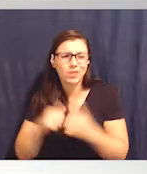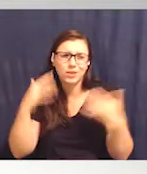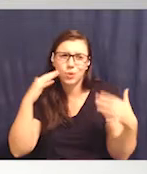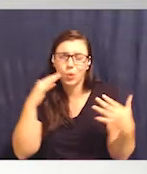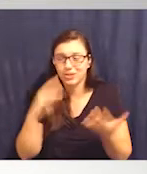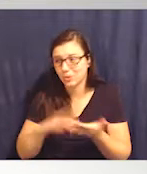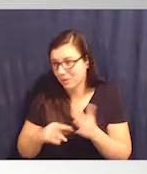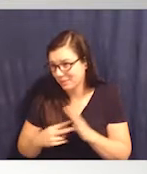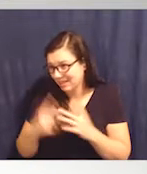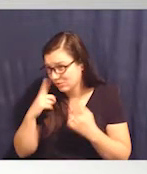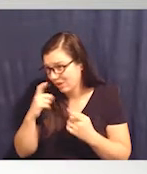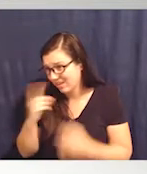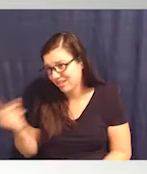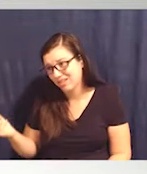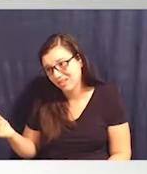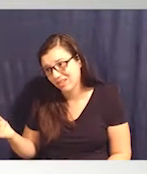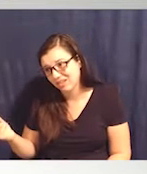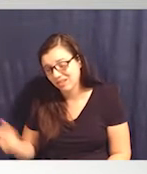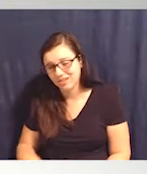Mwah.